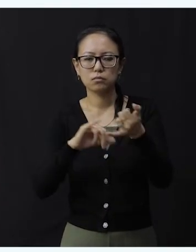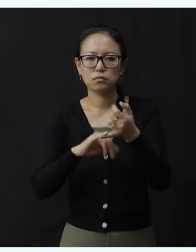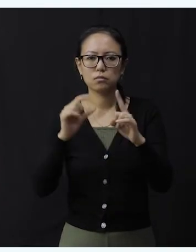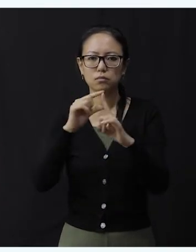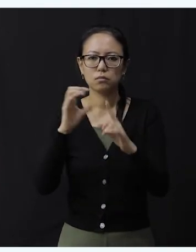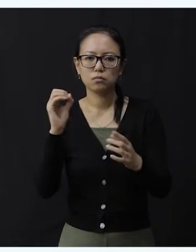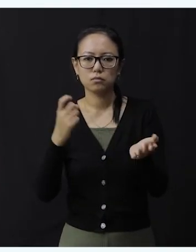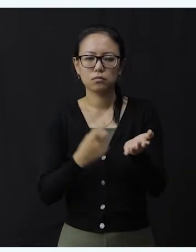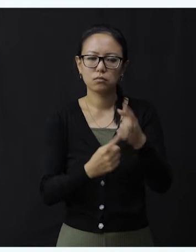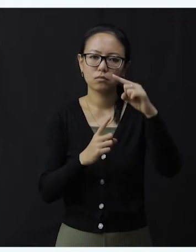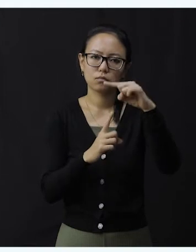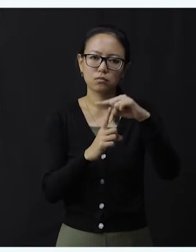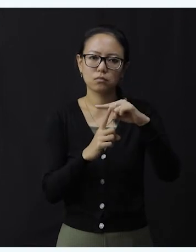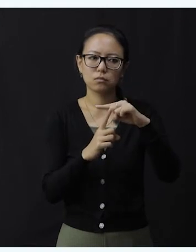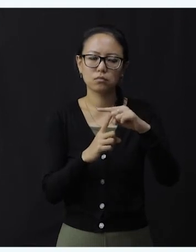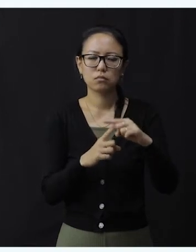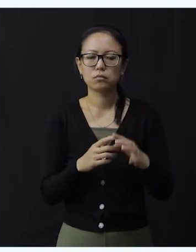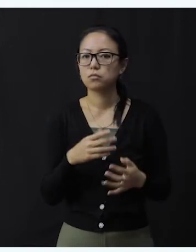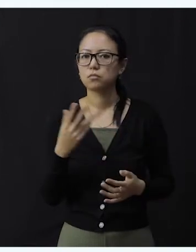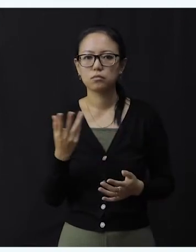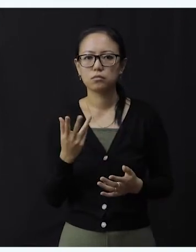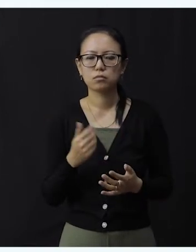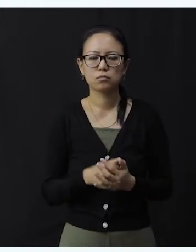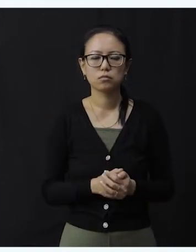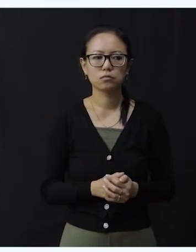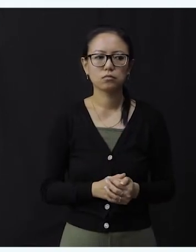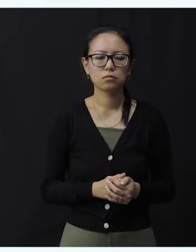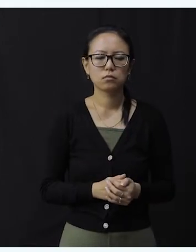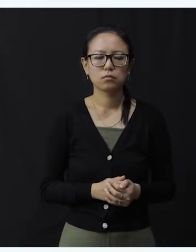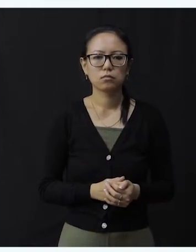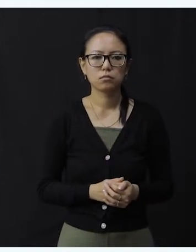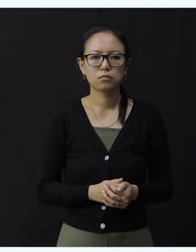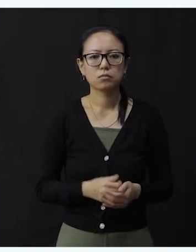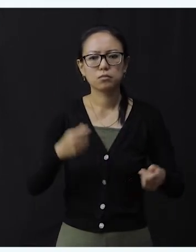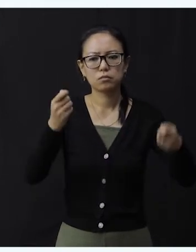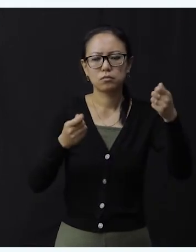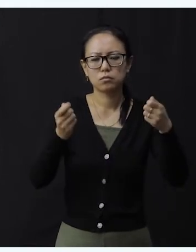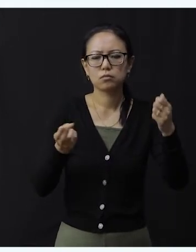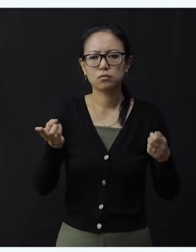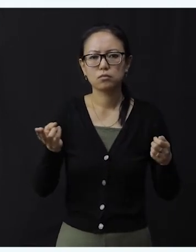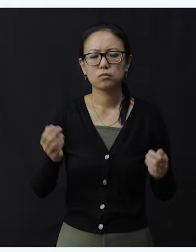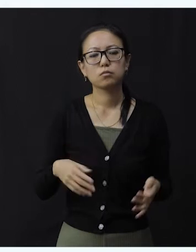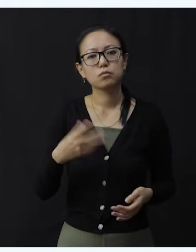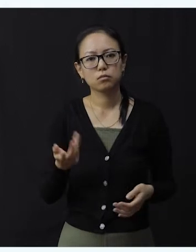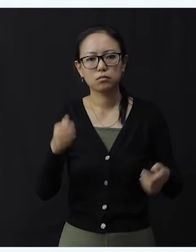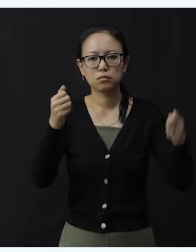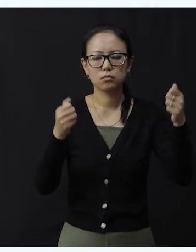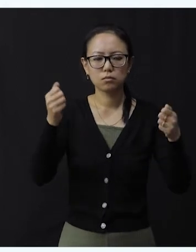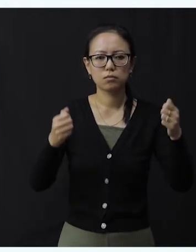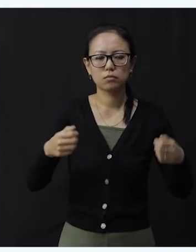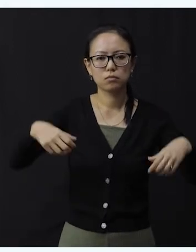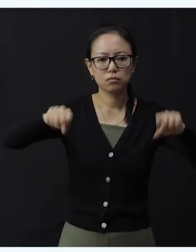aeroplane, an auto rickshaw, and a bicycle, a bus or a car, or even